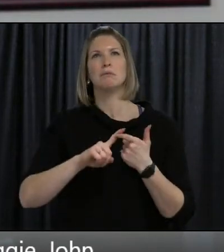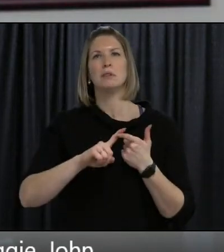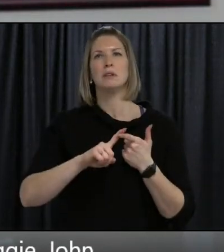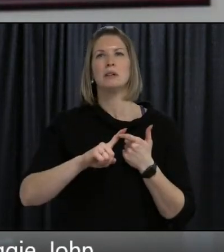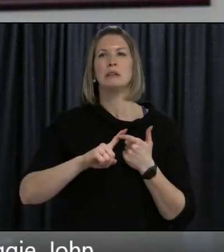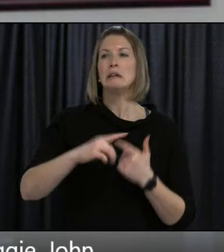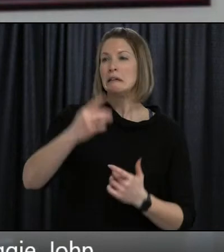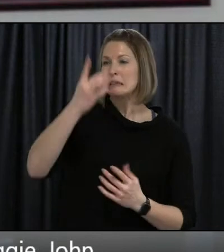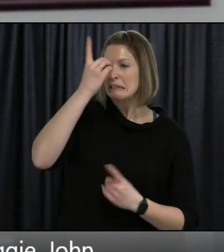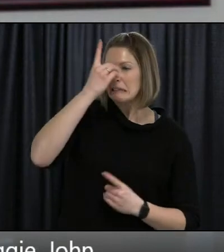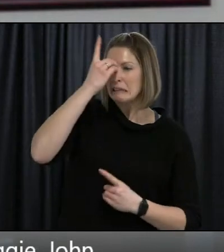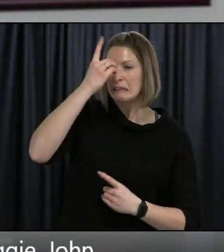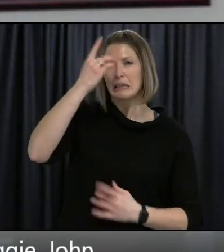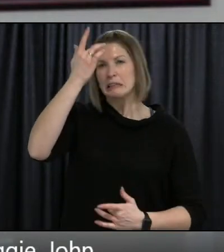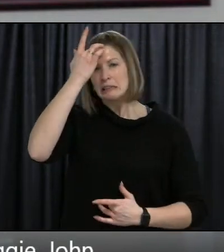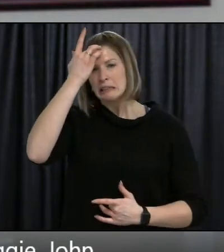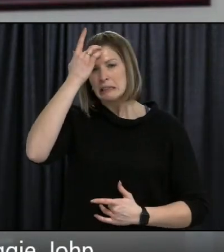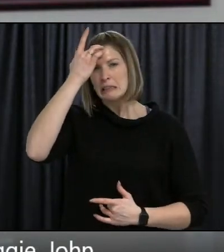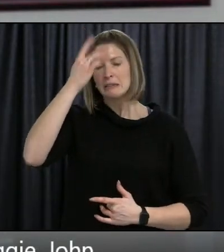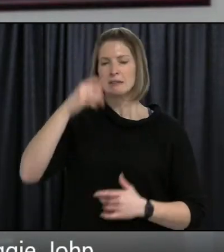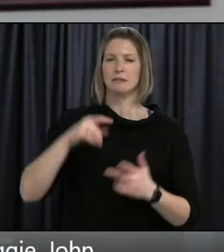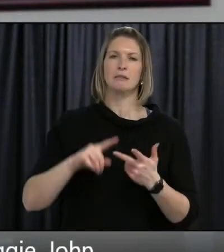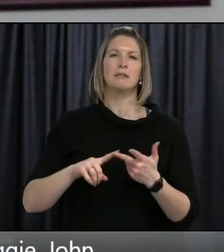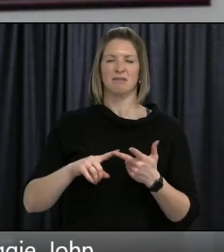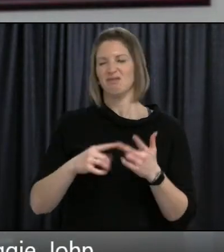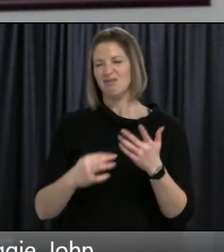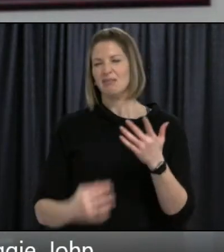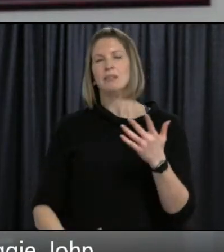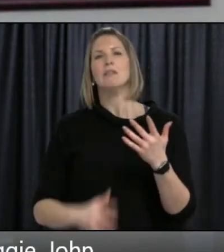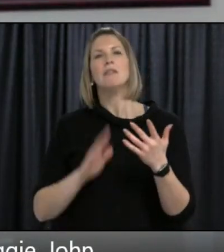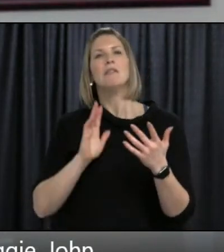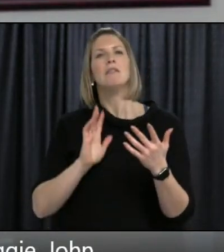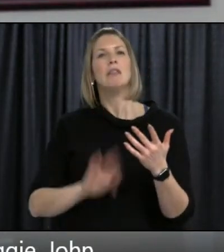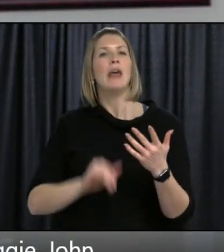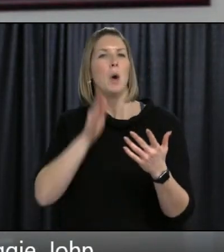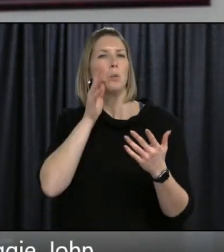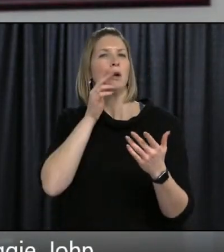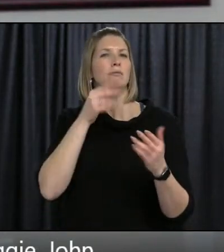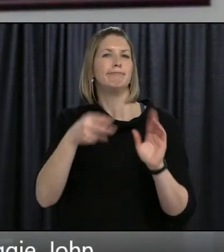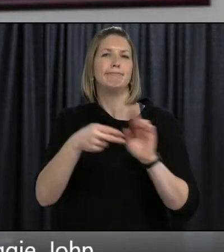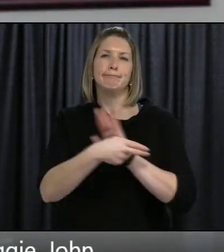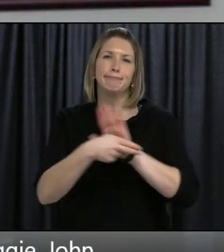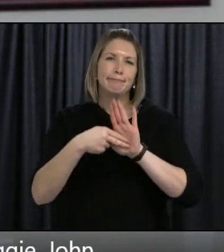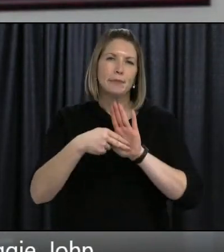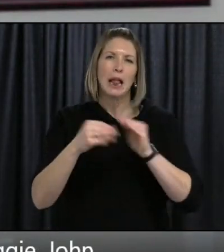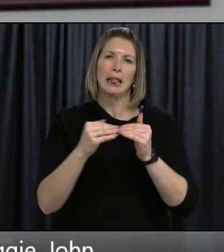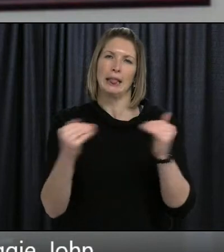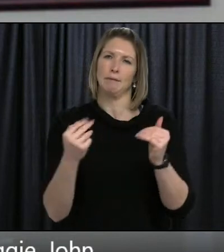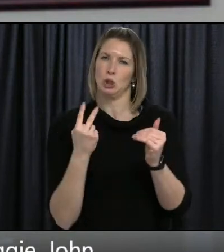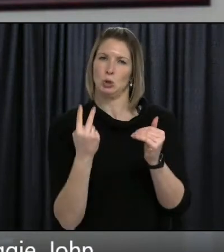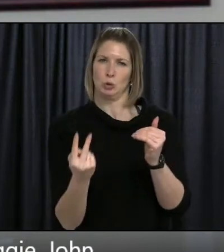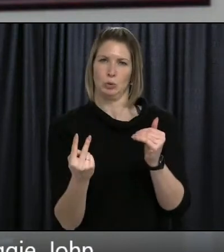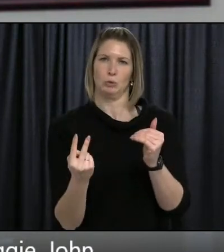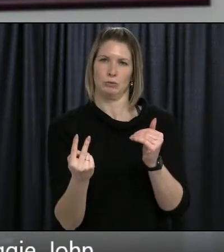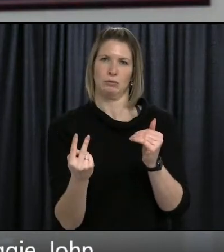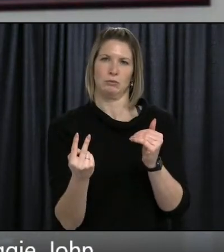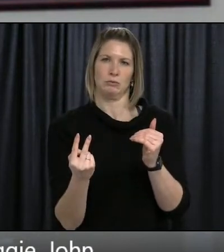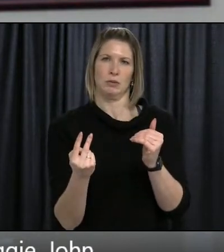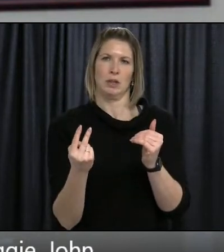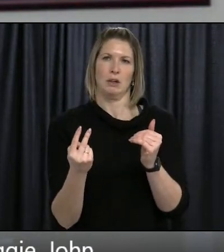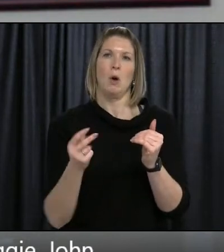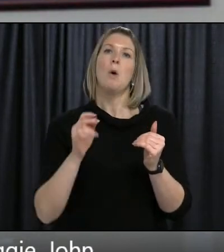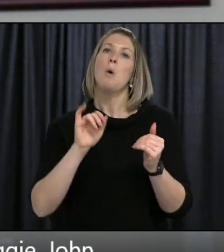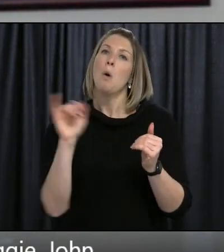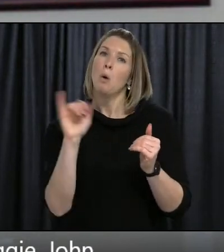chronic diseases, and those vaccinators that have not already been covered under the essential worker public health